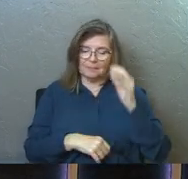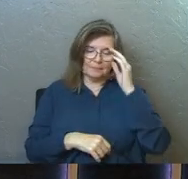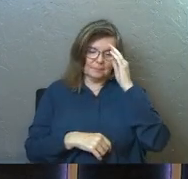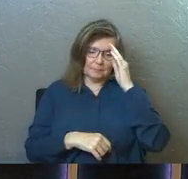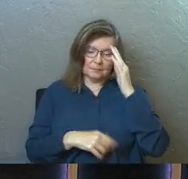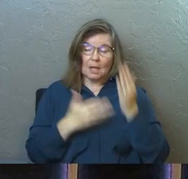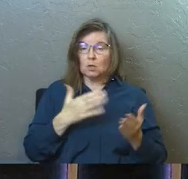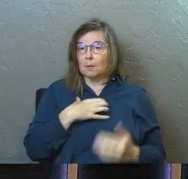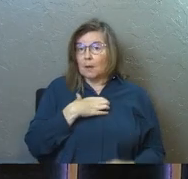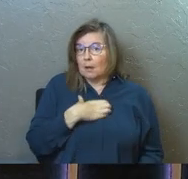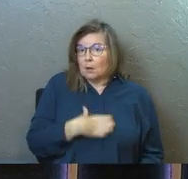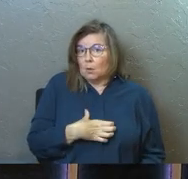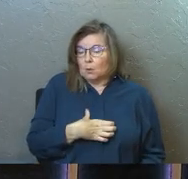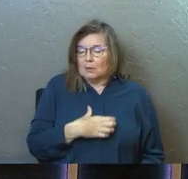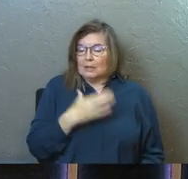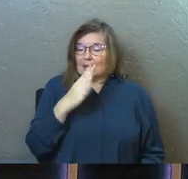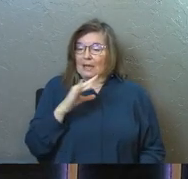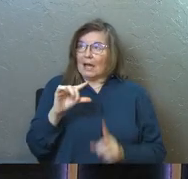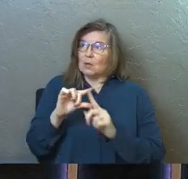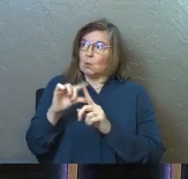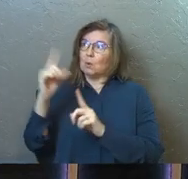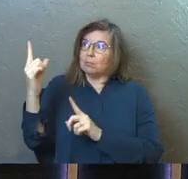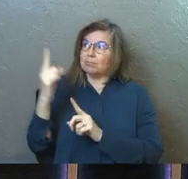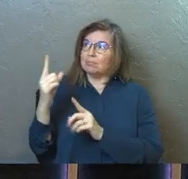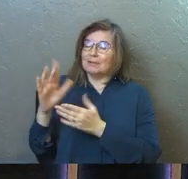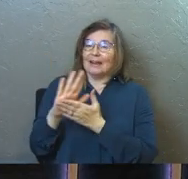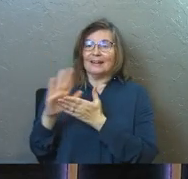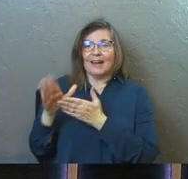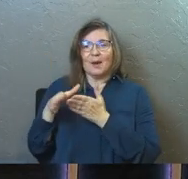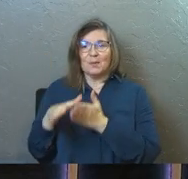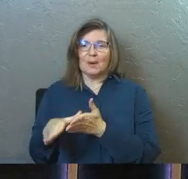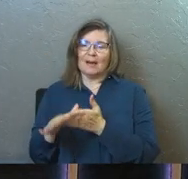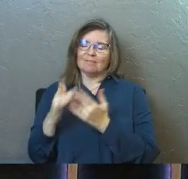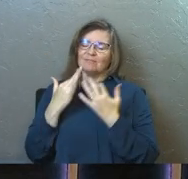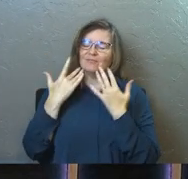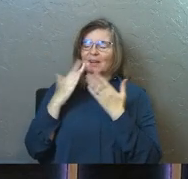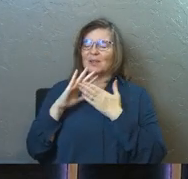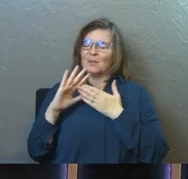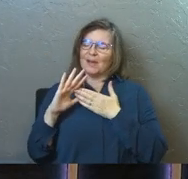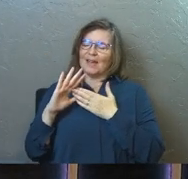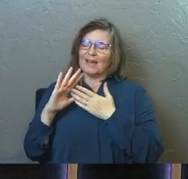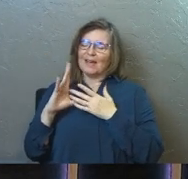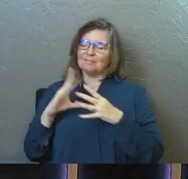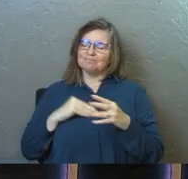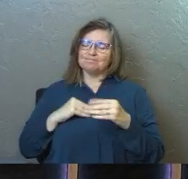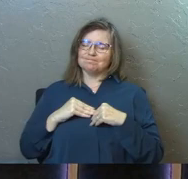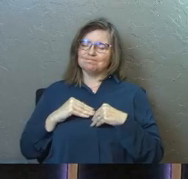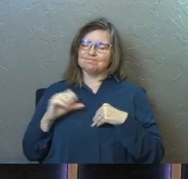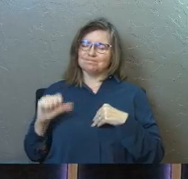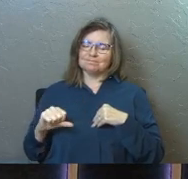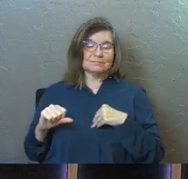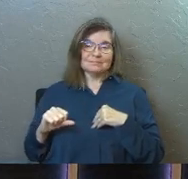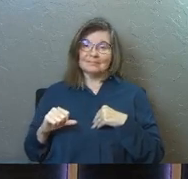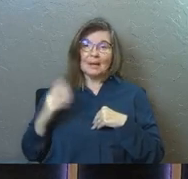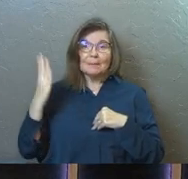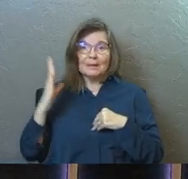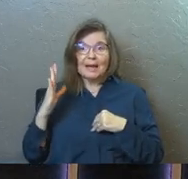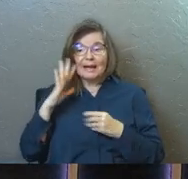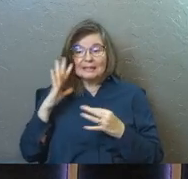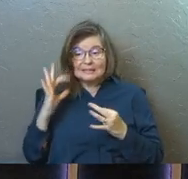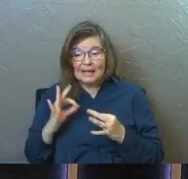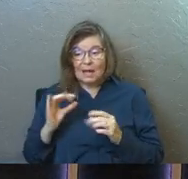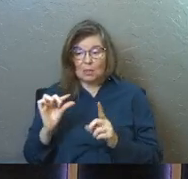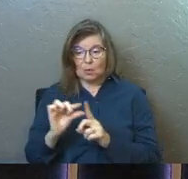And you might wish that God's word came to you in some other way. But God chose